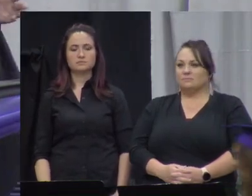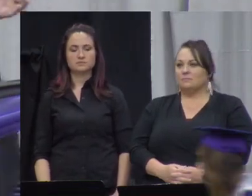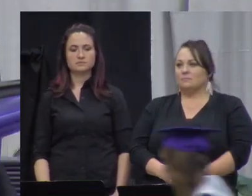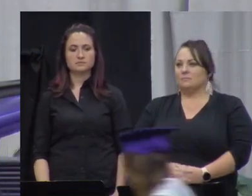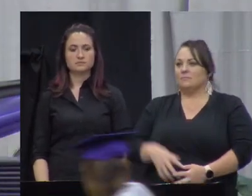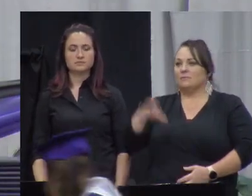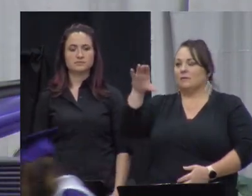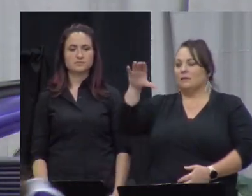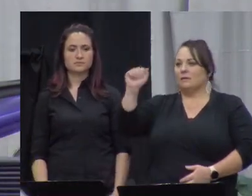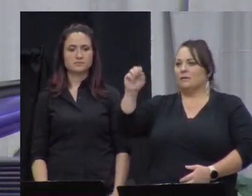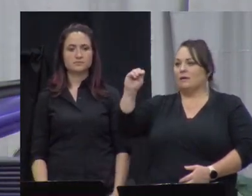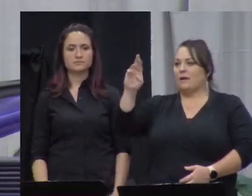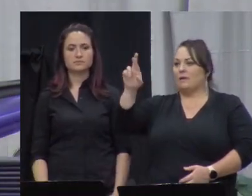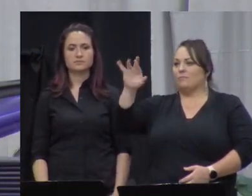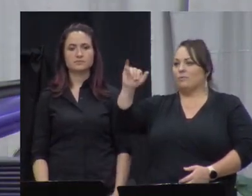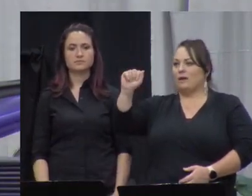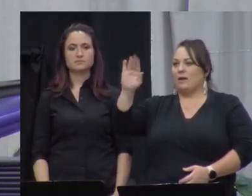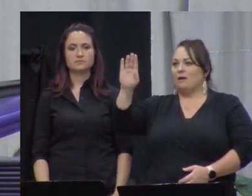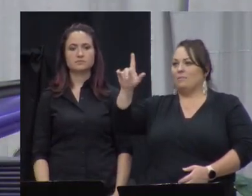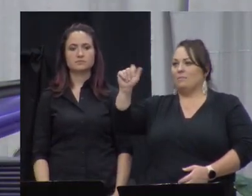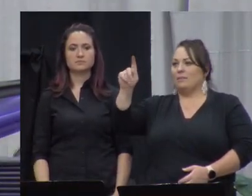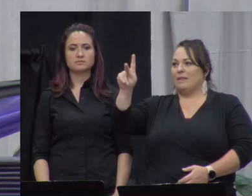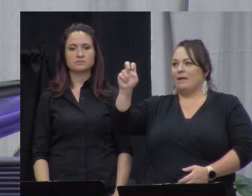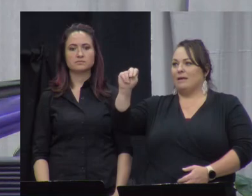Cambria Blakenship.